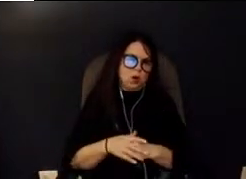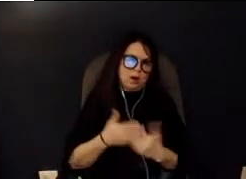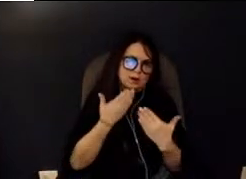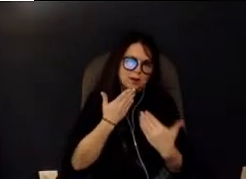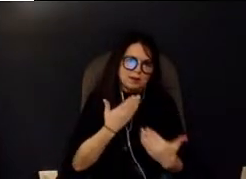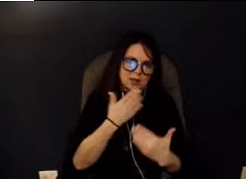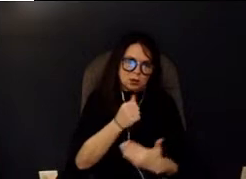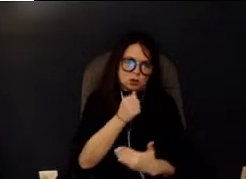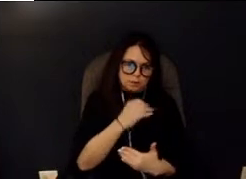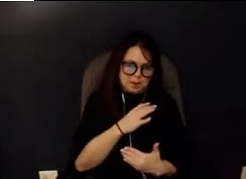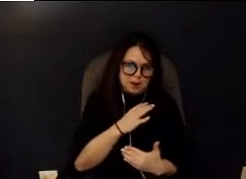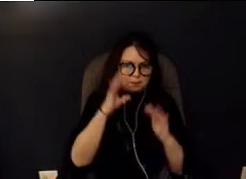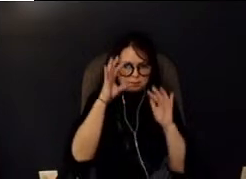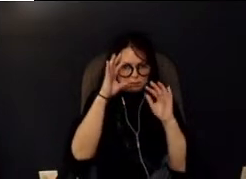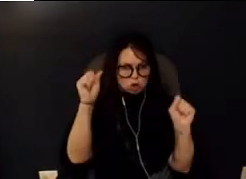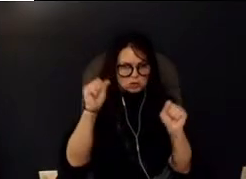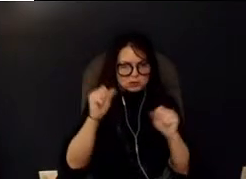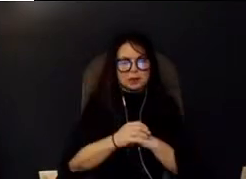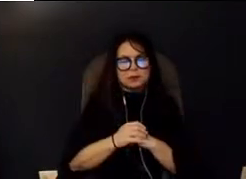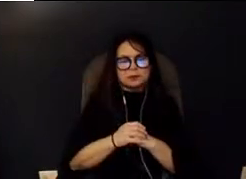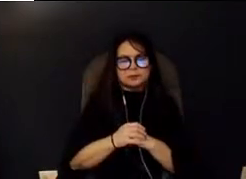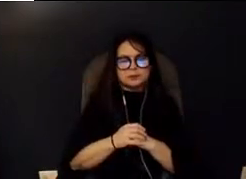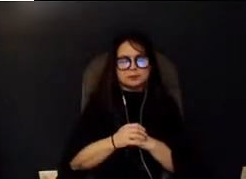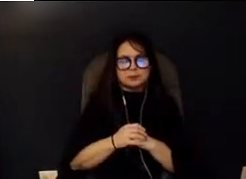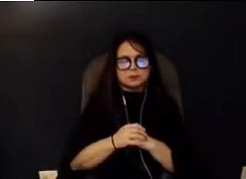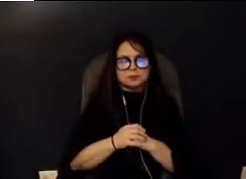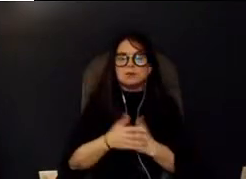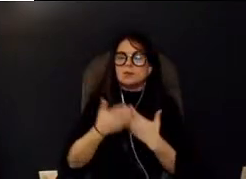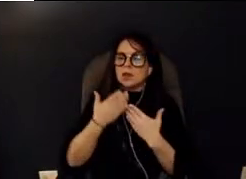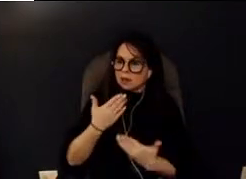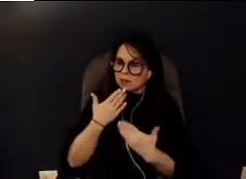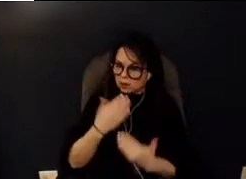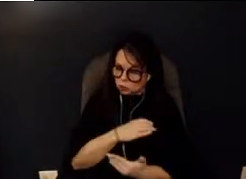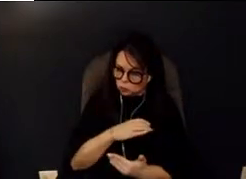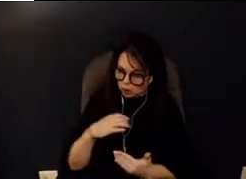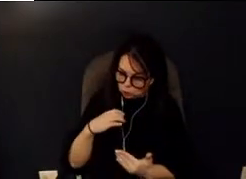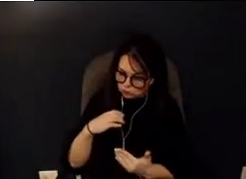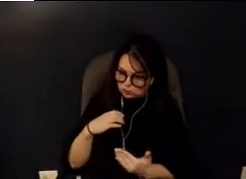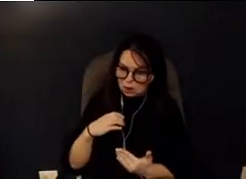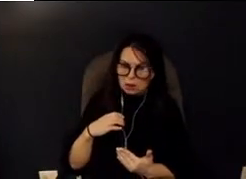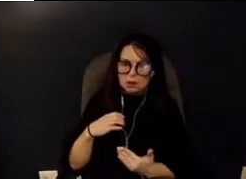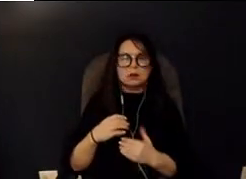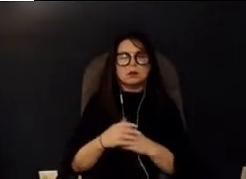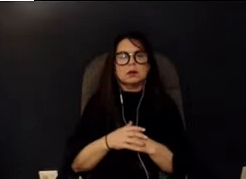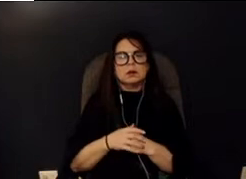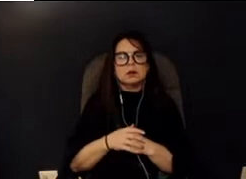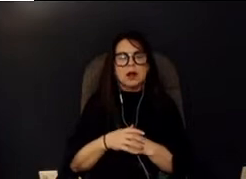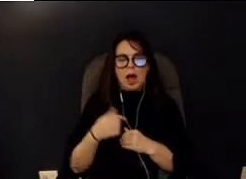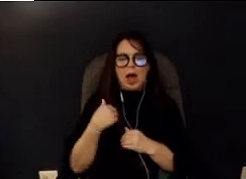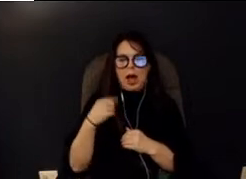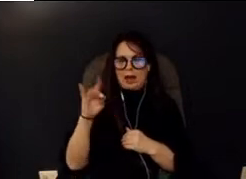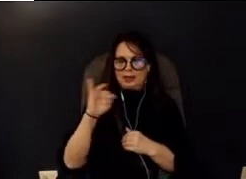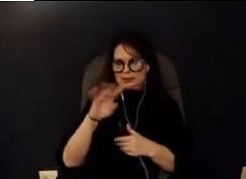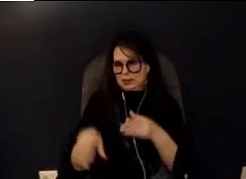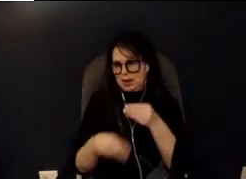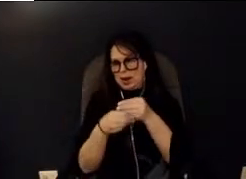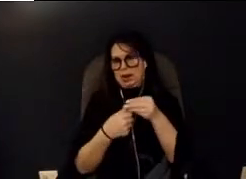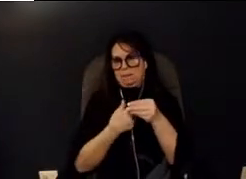Thank you, Council Member. I put myself in queue. I can wait and see as well if other council members would like to speak.